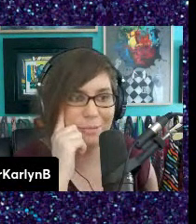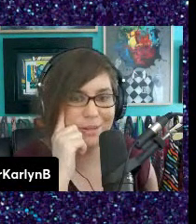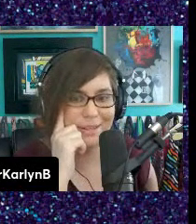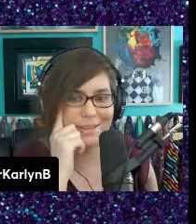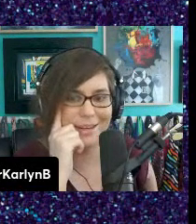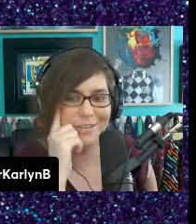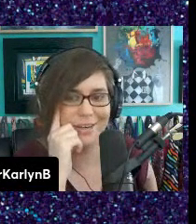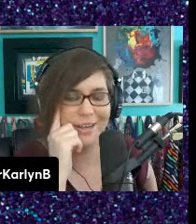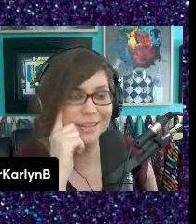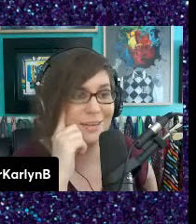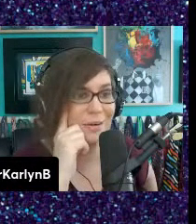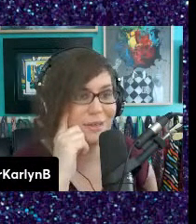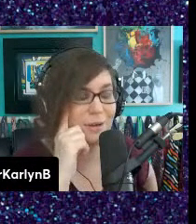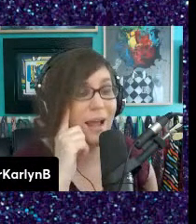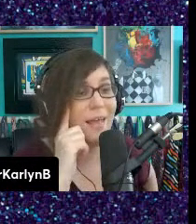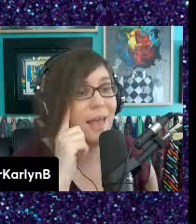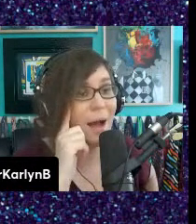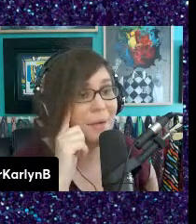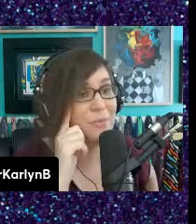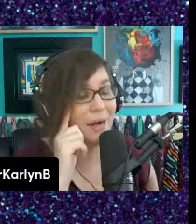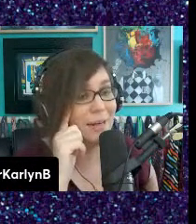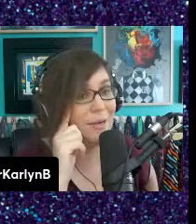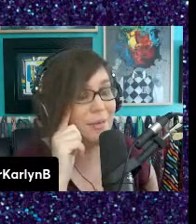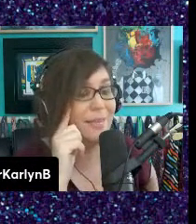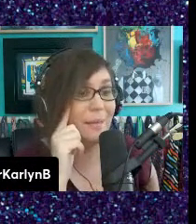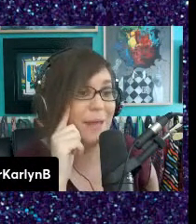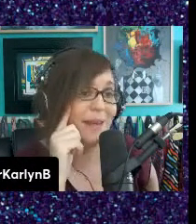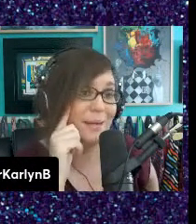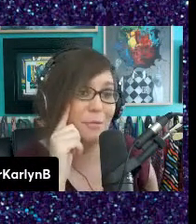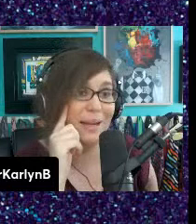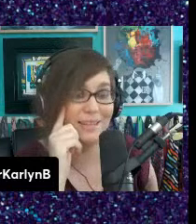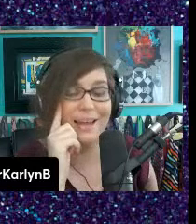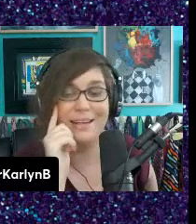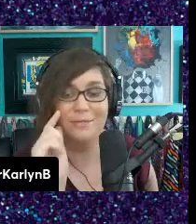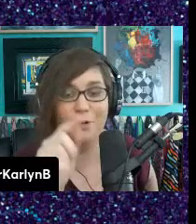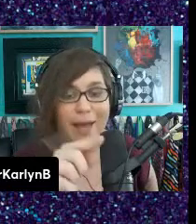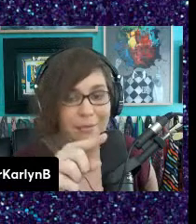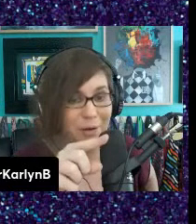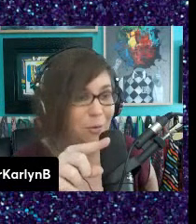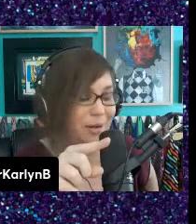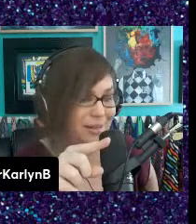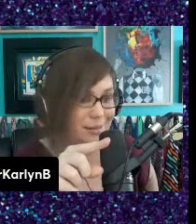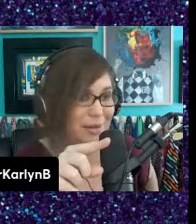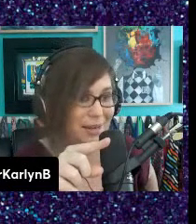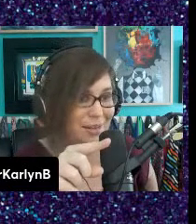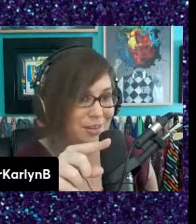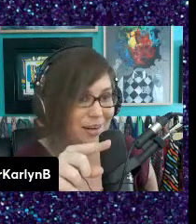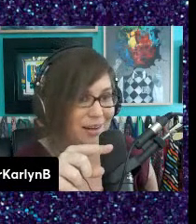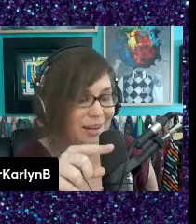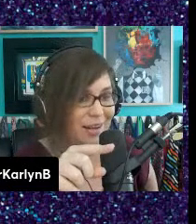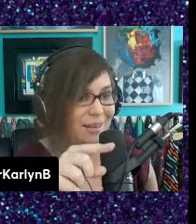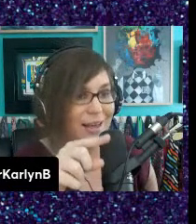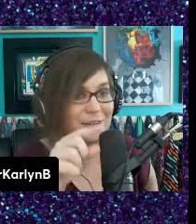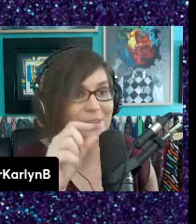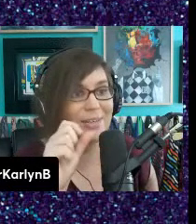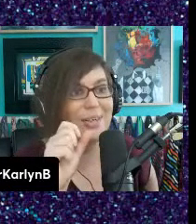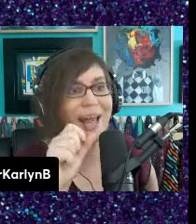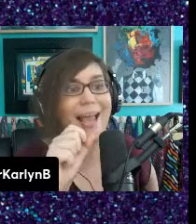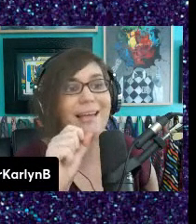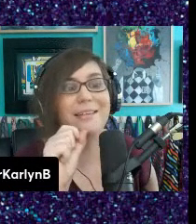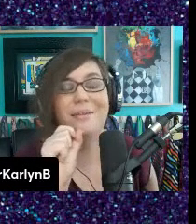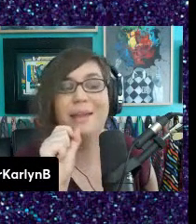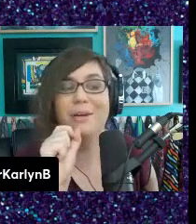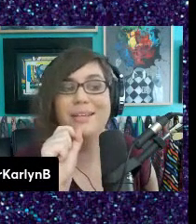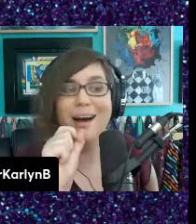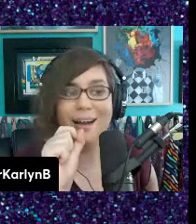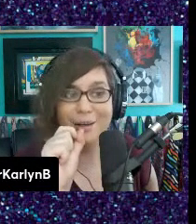little presentation got so How much money do you think they paid Ibram X. Kendi for that recorded speech that just